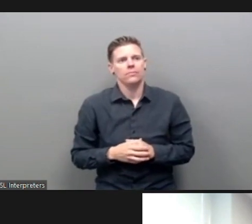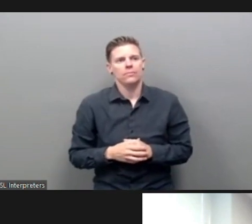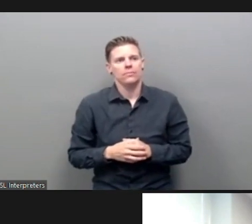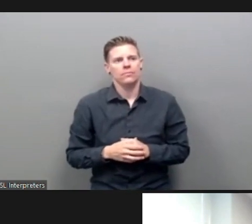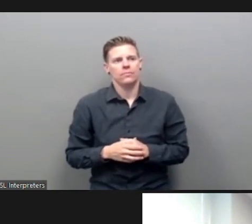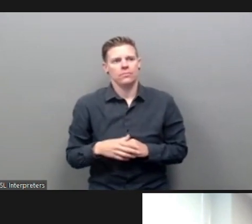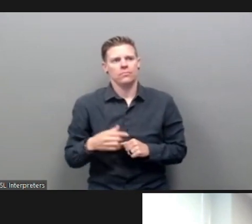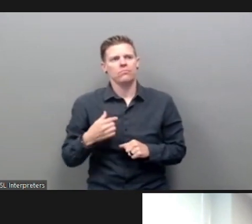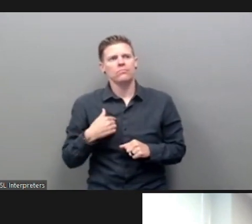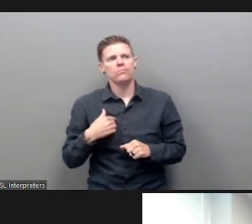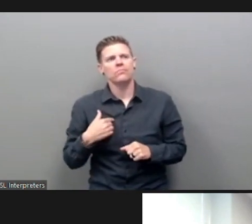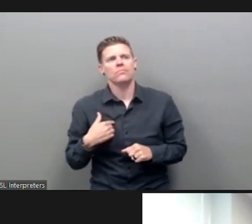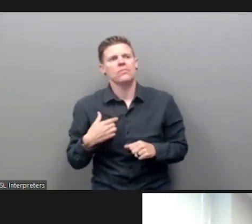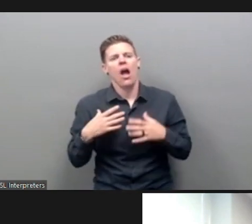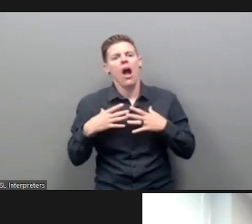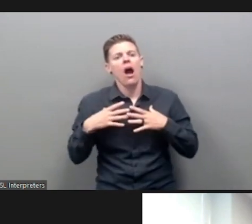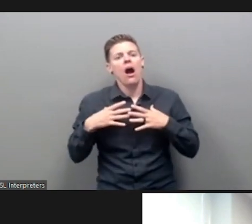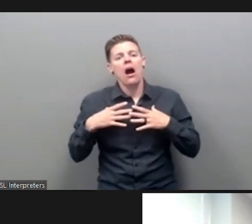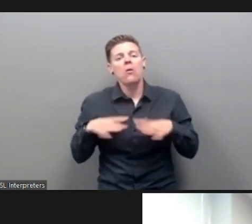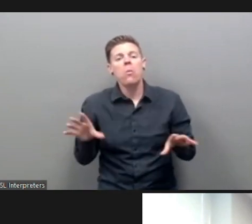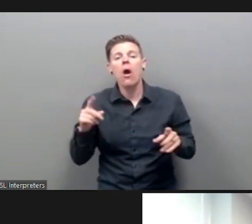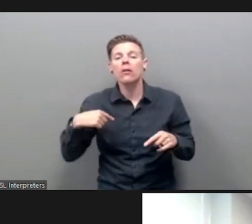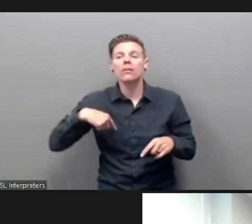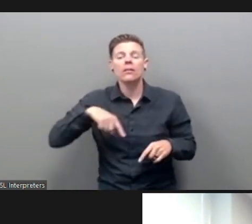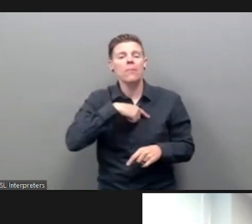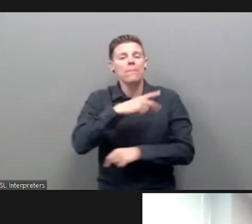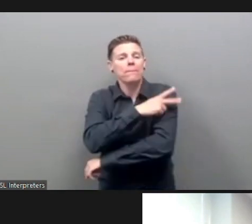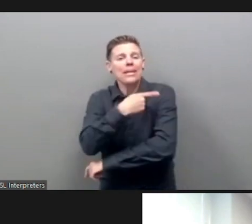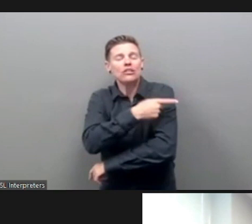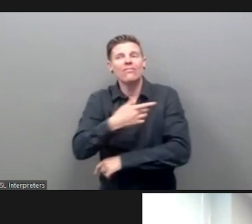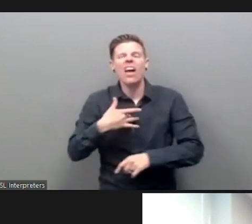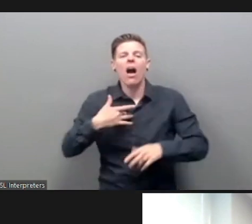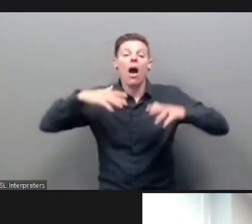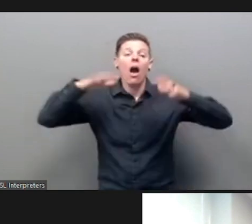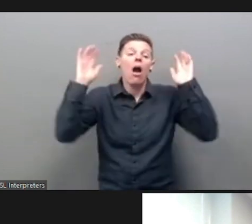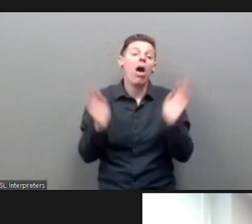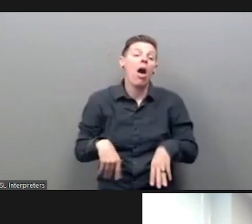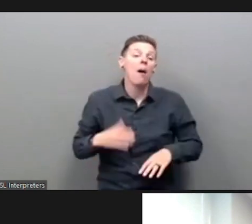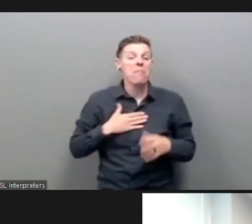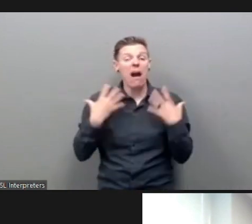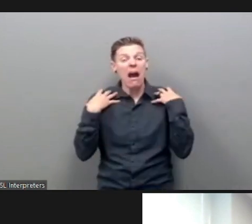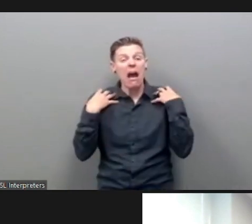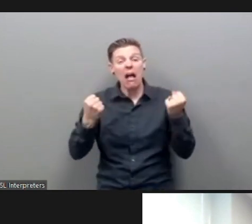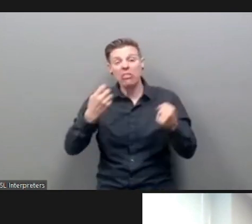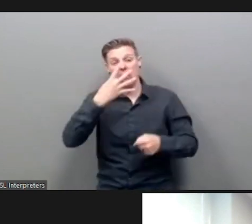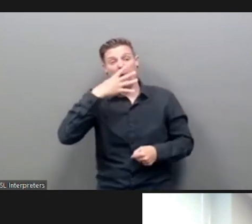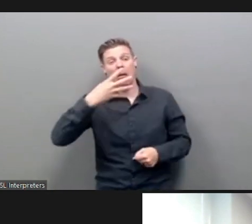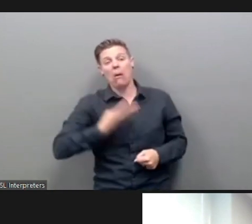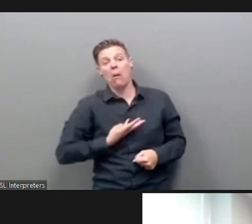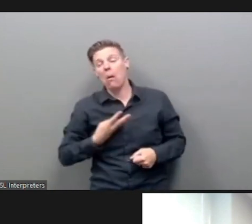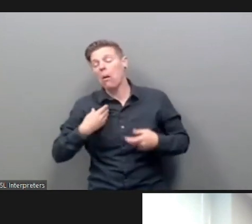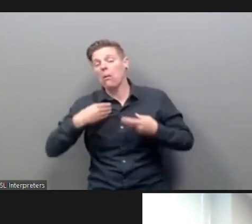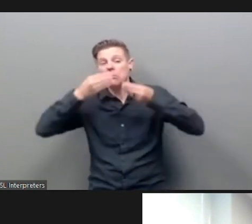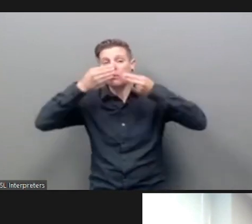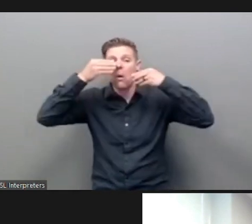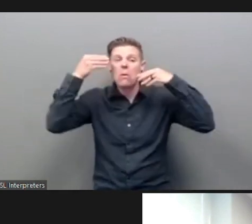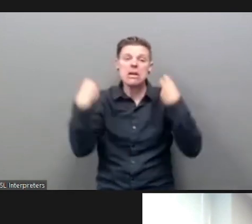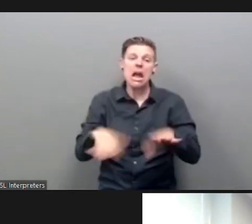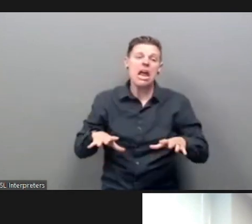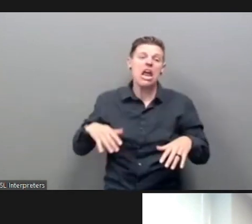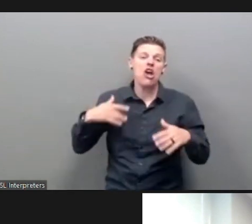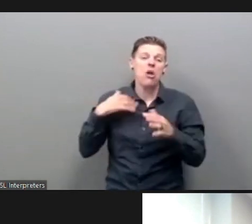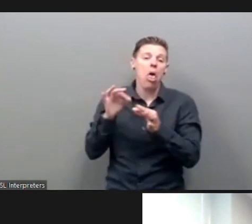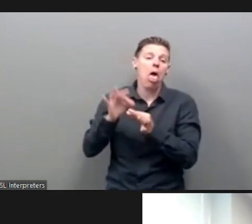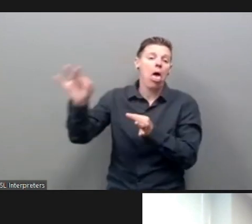should just delay care. You still need to get care. So I think we might see a little bit of that for purely